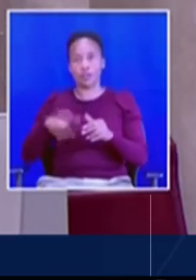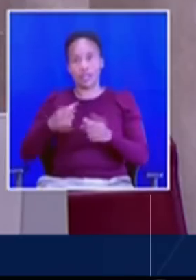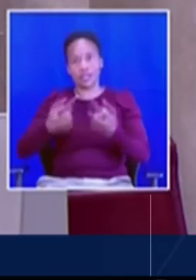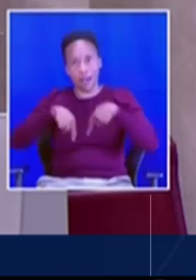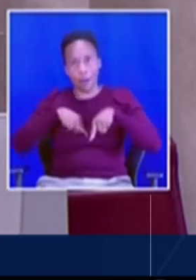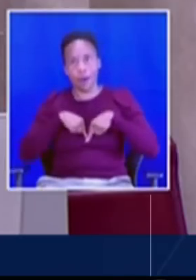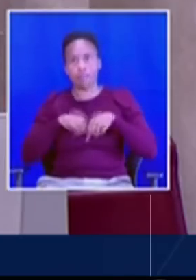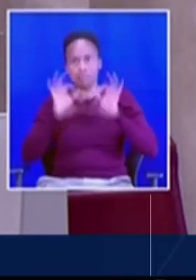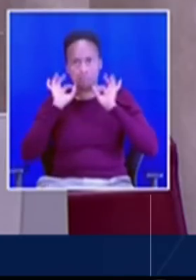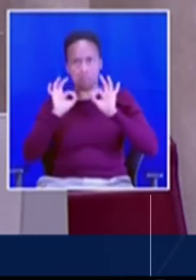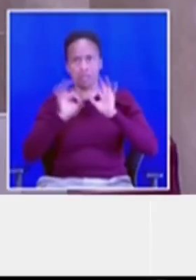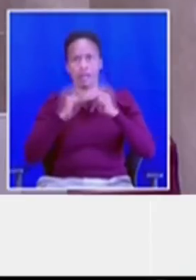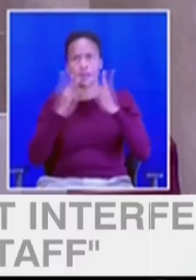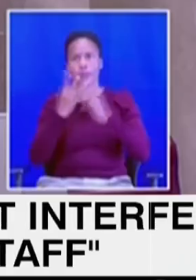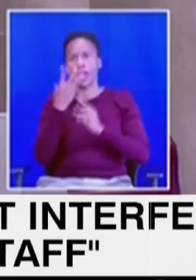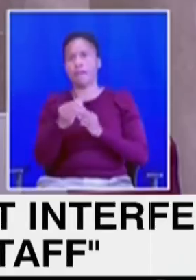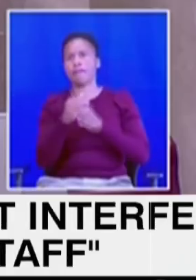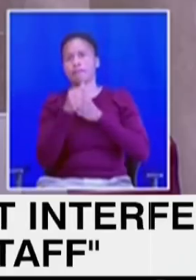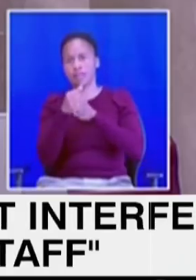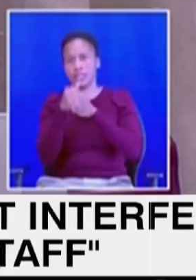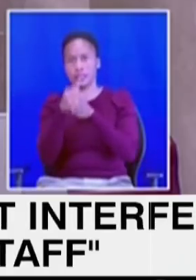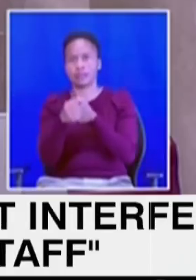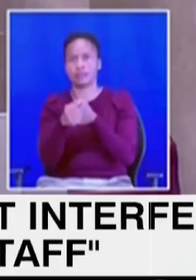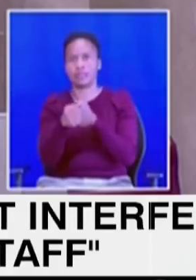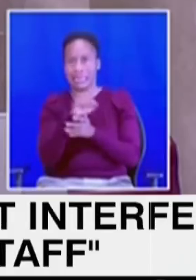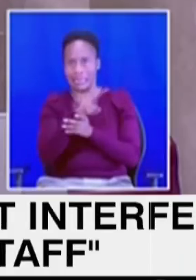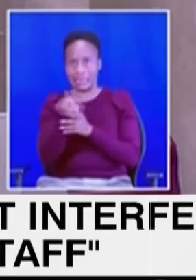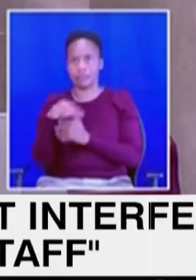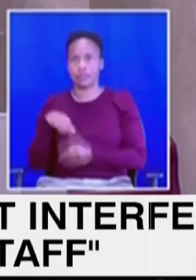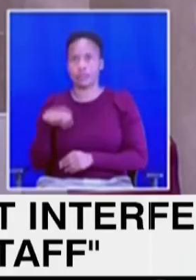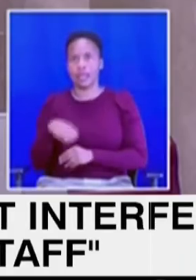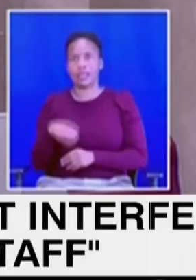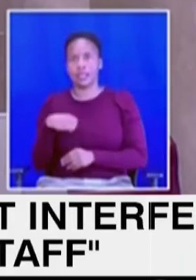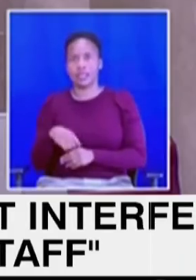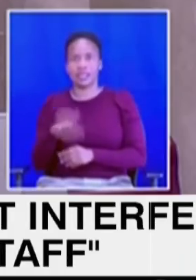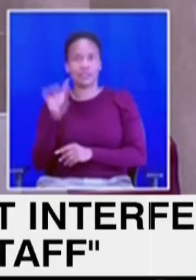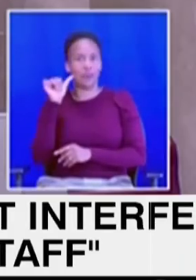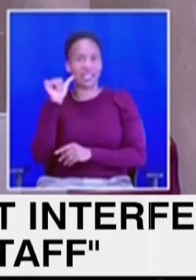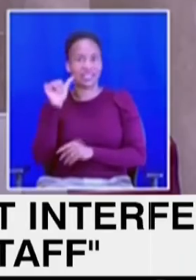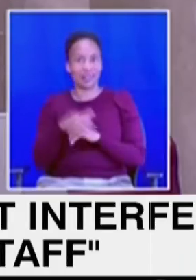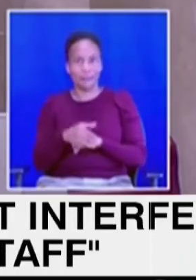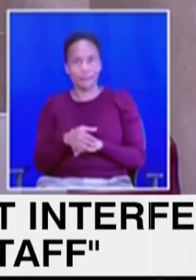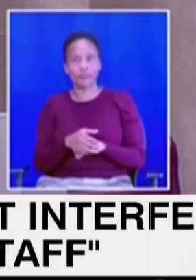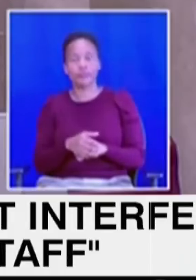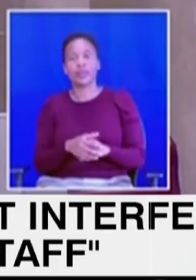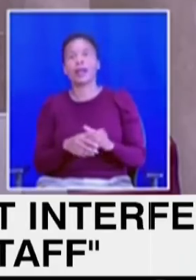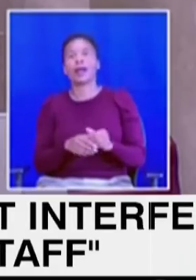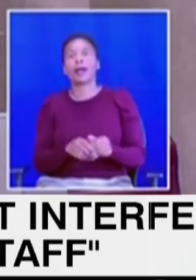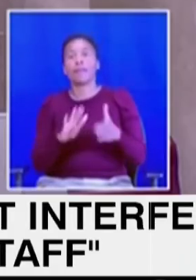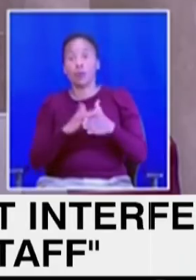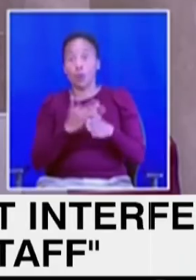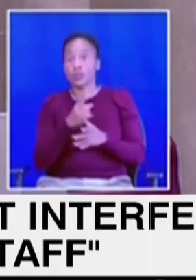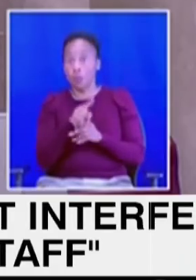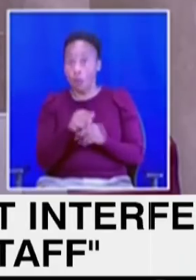people leading these municipalities because of the process we have introduced.